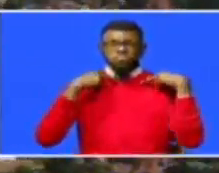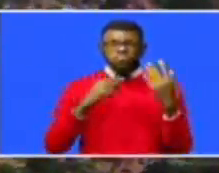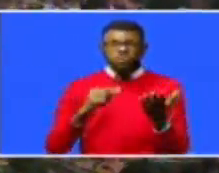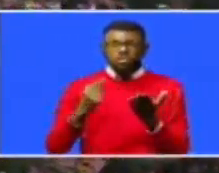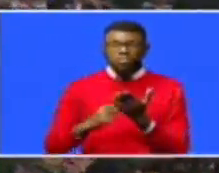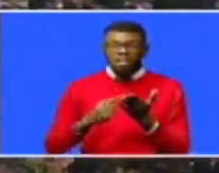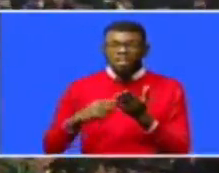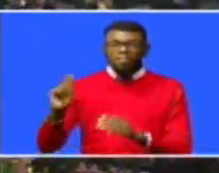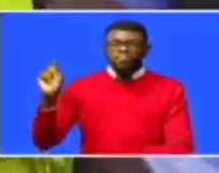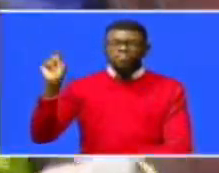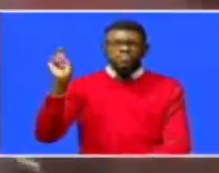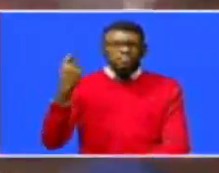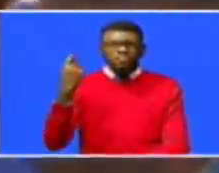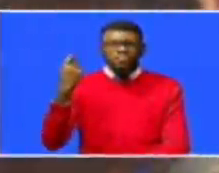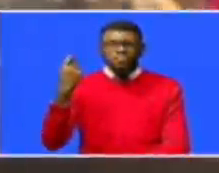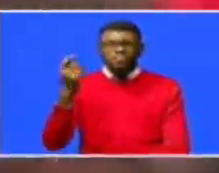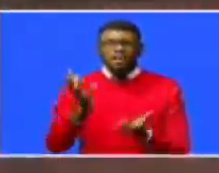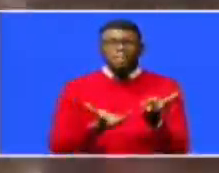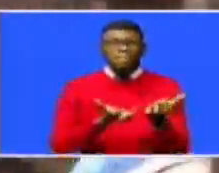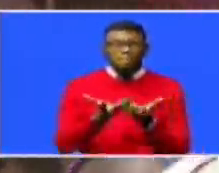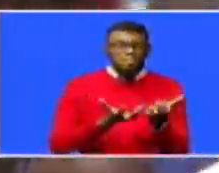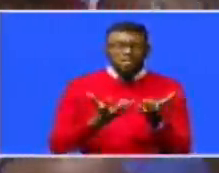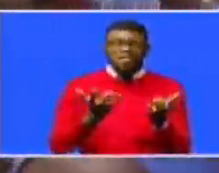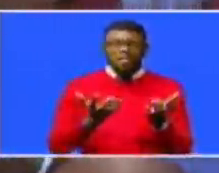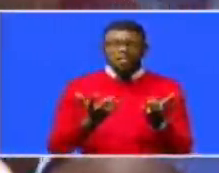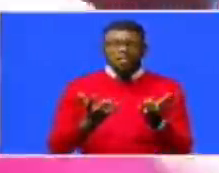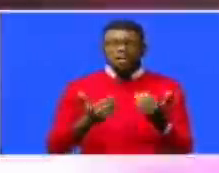Uganda to Kenya, it has become a lucrative business.